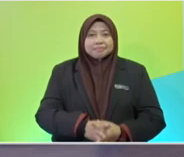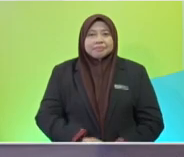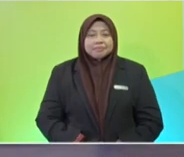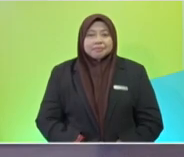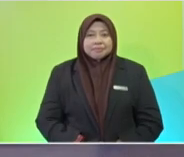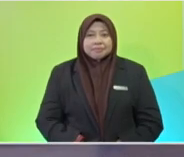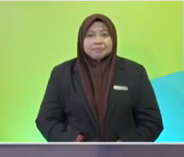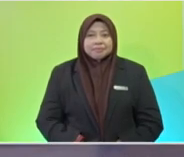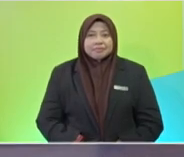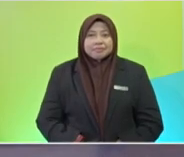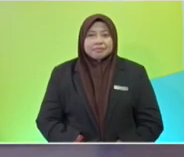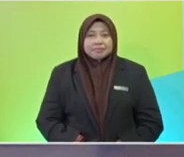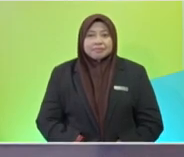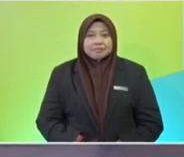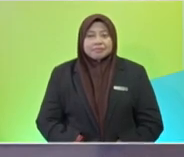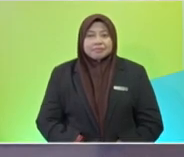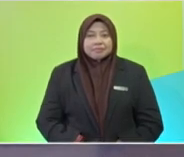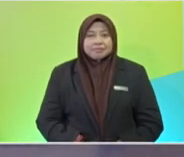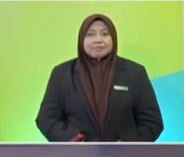second one. Mm. Oh, ooh.